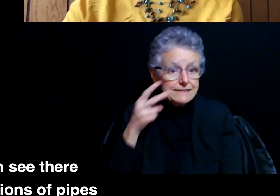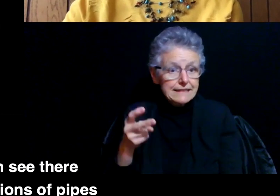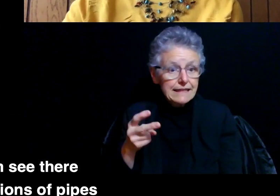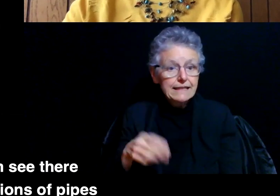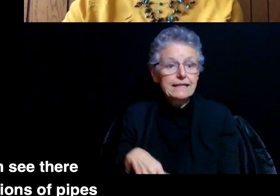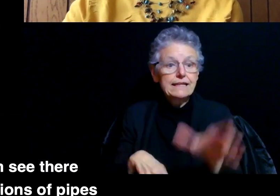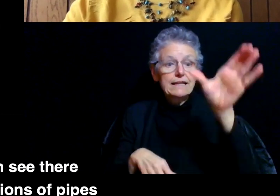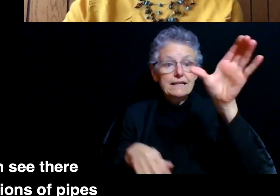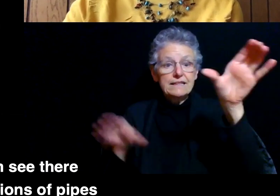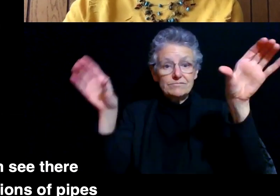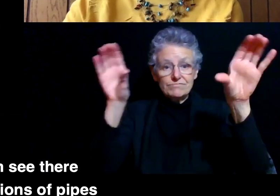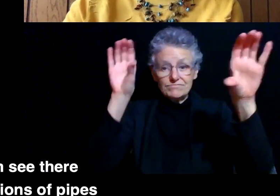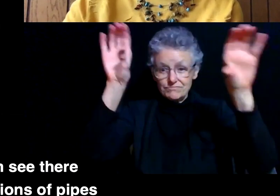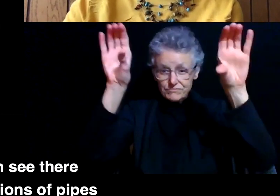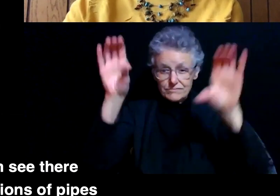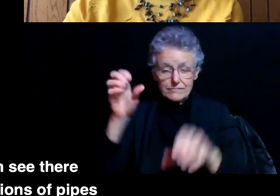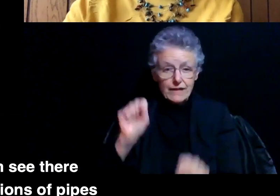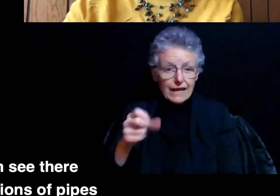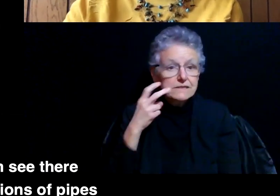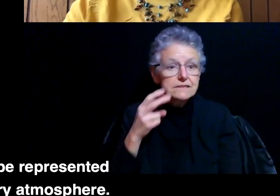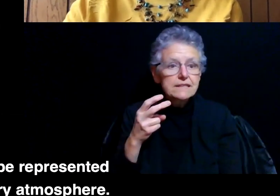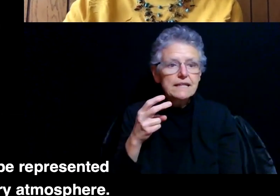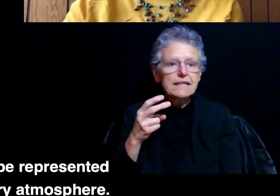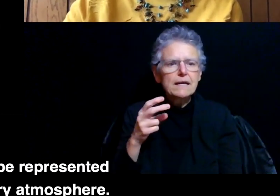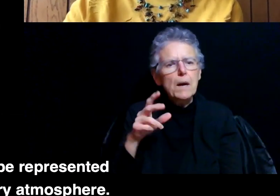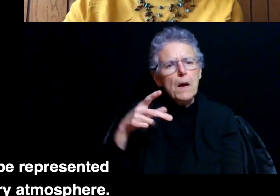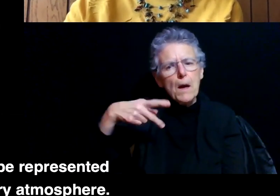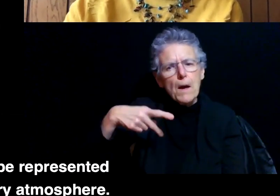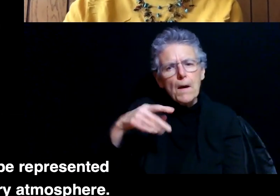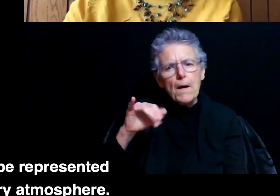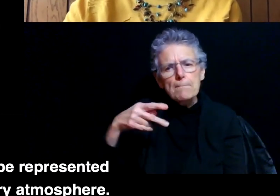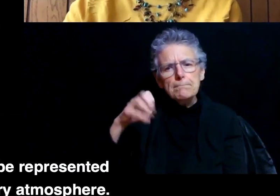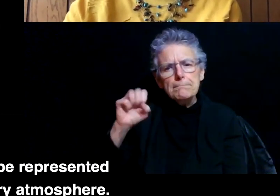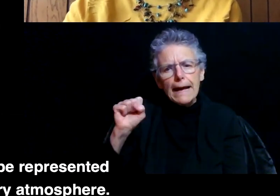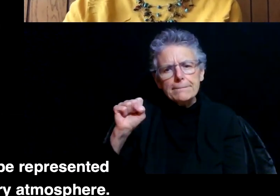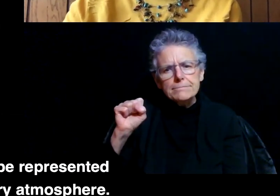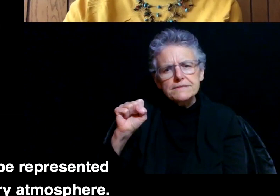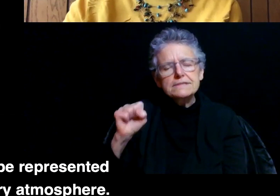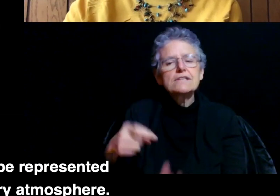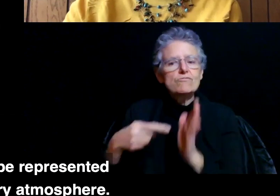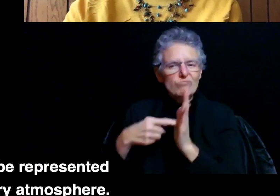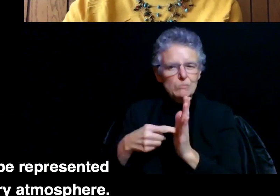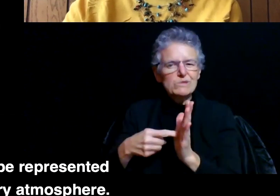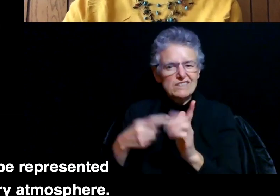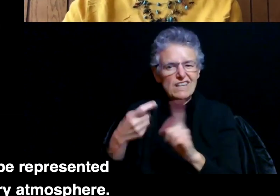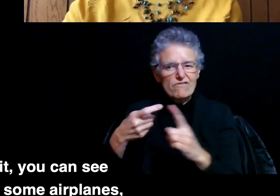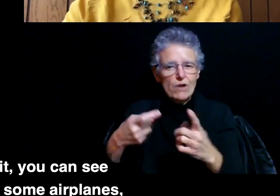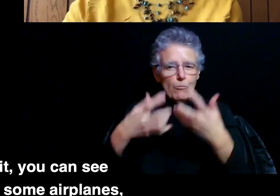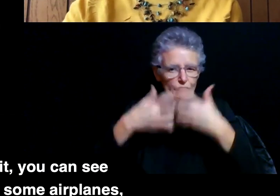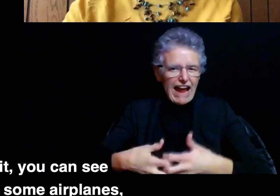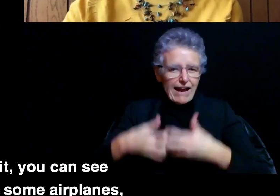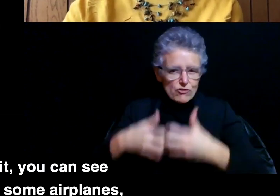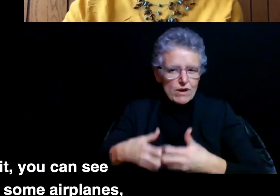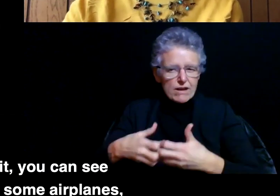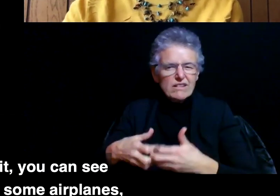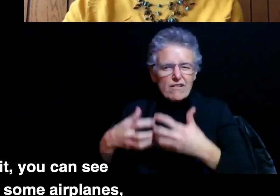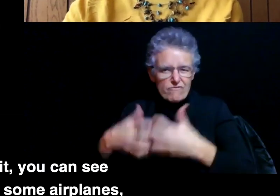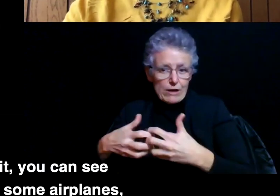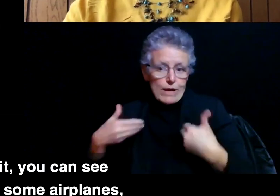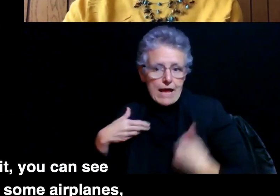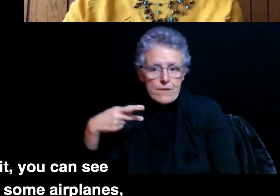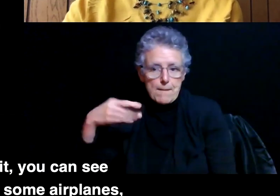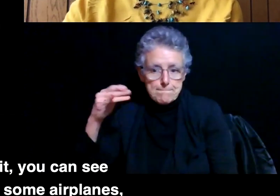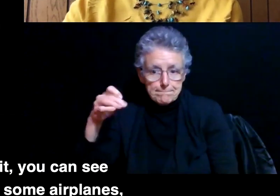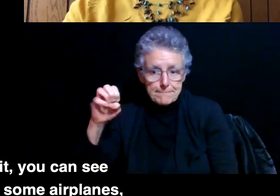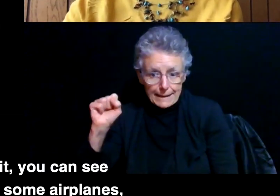are depictions of pipes that would be represented in the factory atmosphere. And above it, you can see